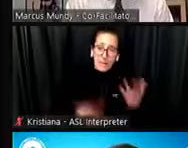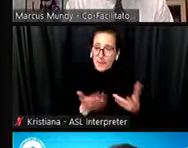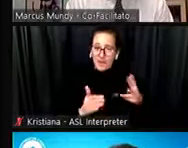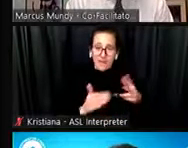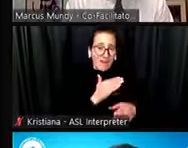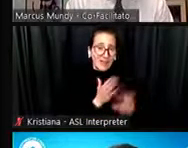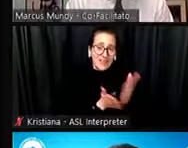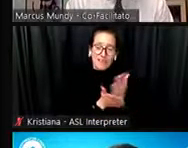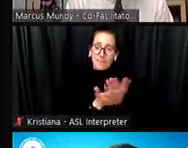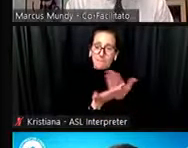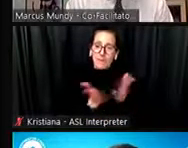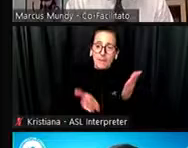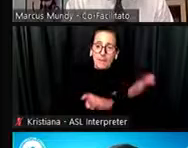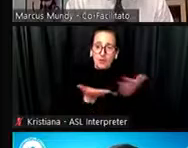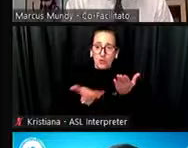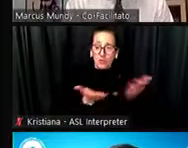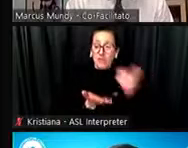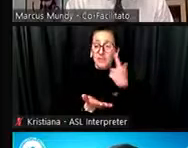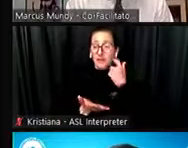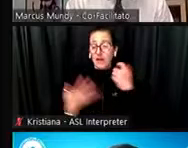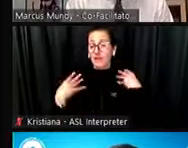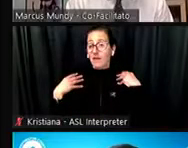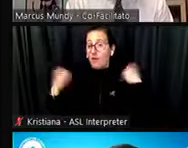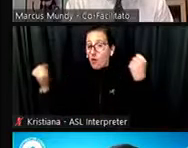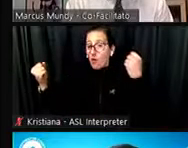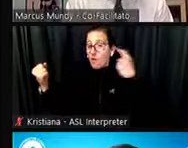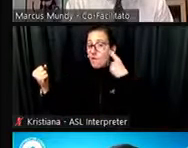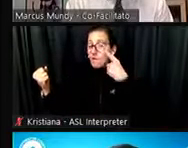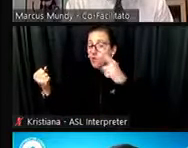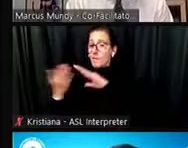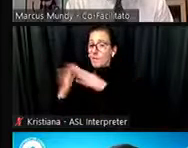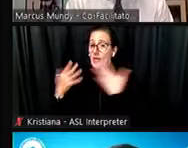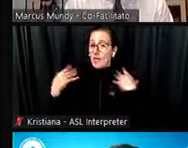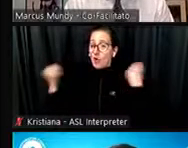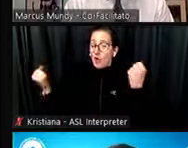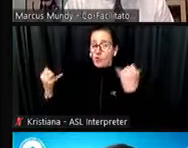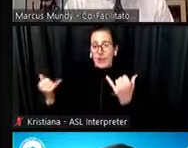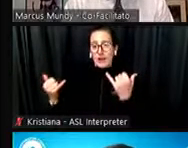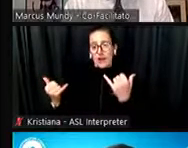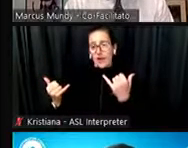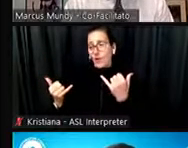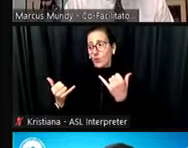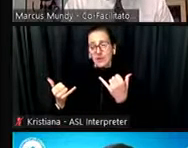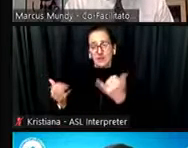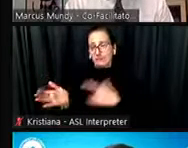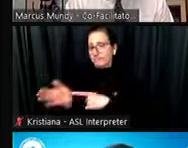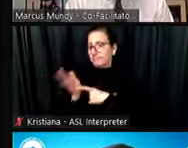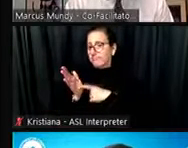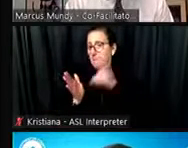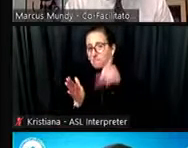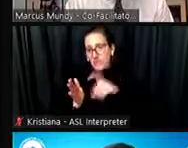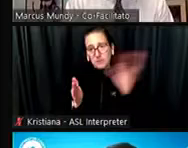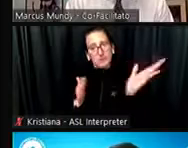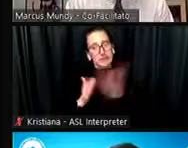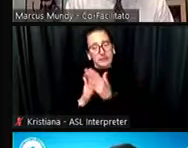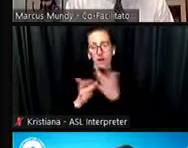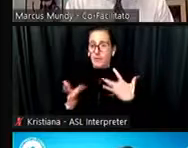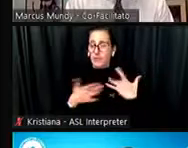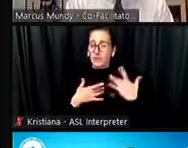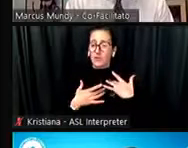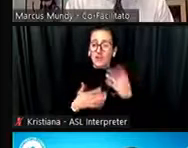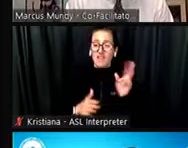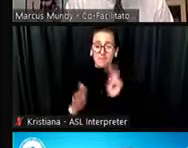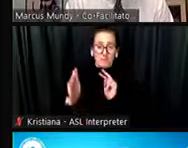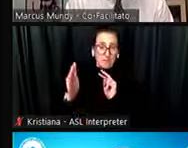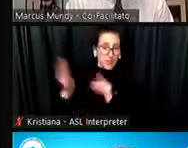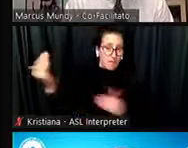It's a very uncertain future, as uncertain as I've ever seen it in my 14 years of being an elected